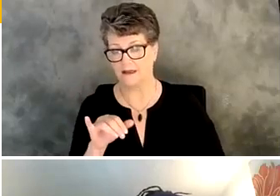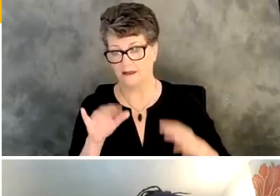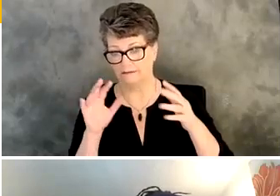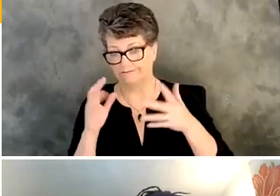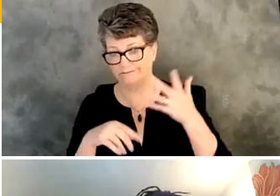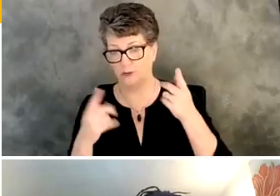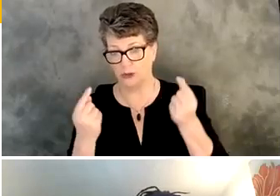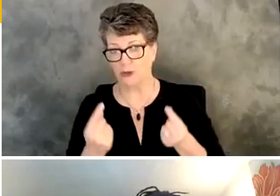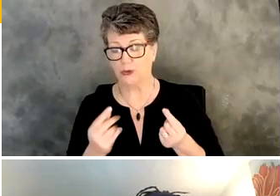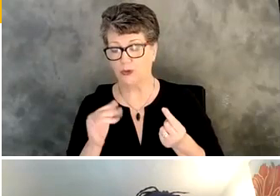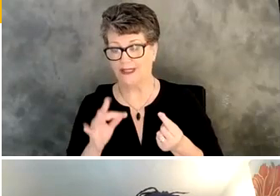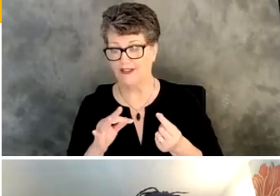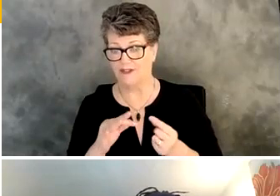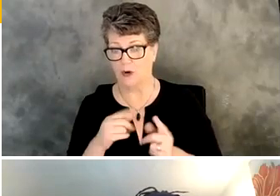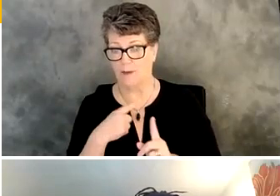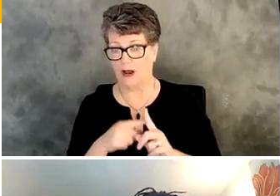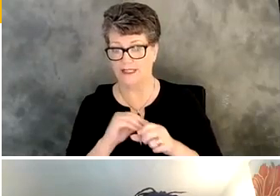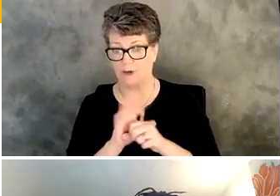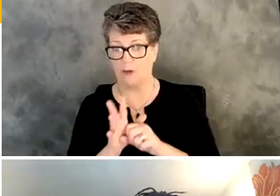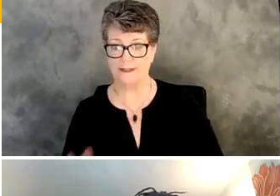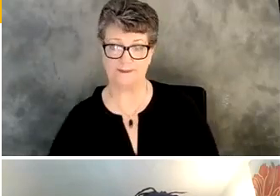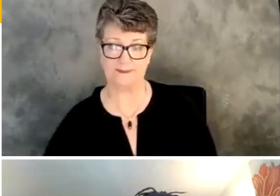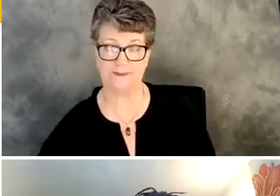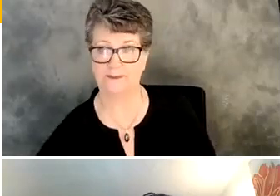if you are positive.